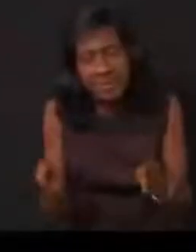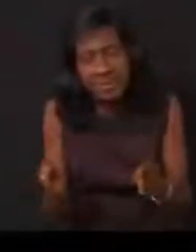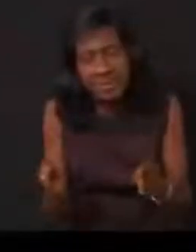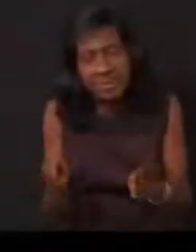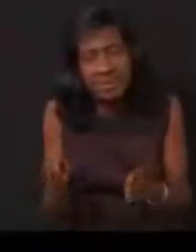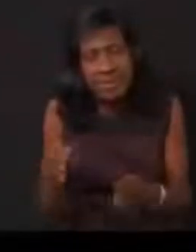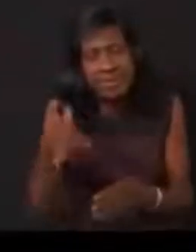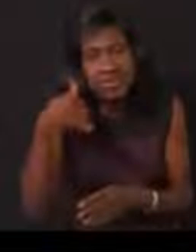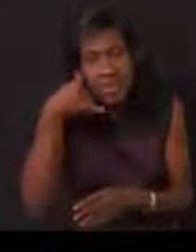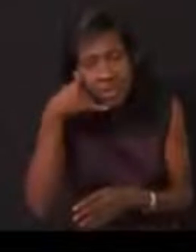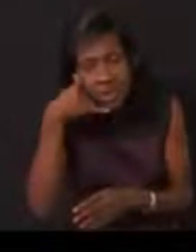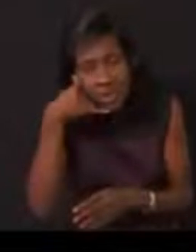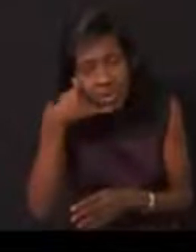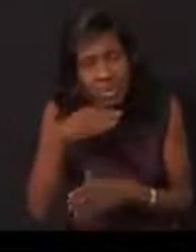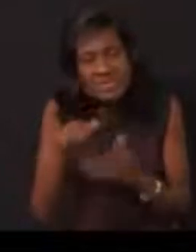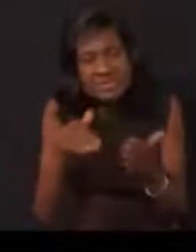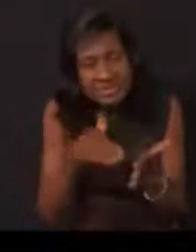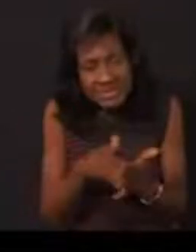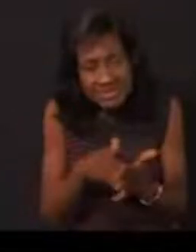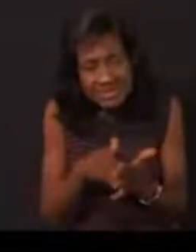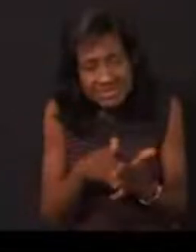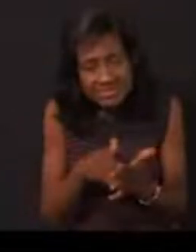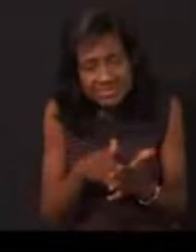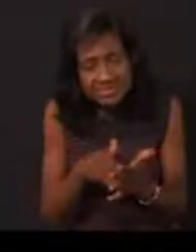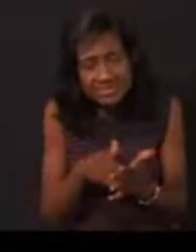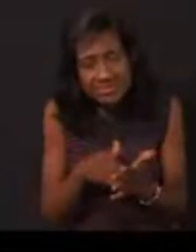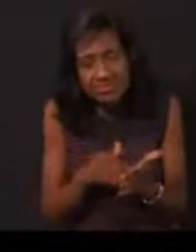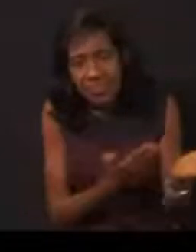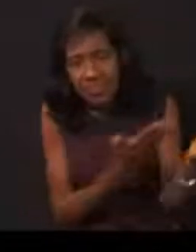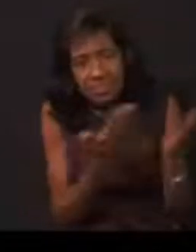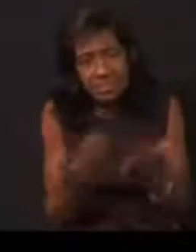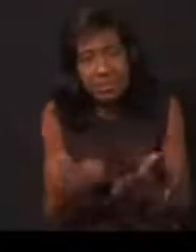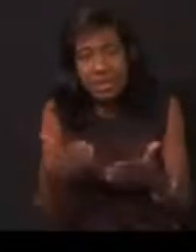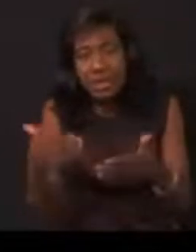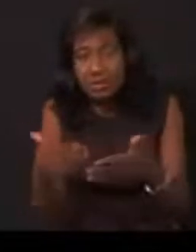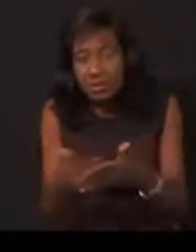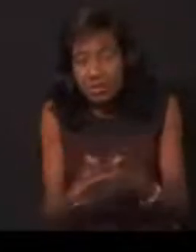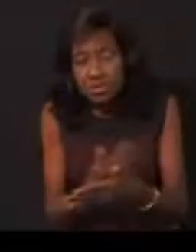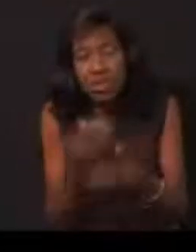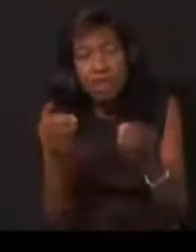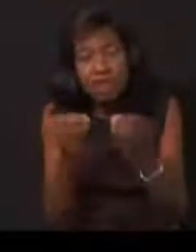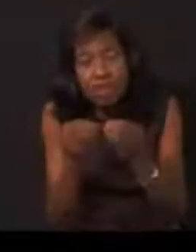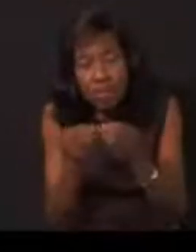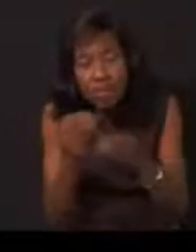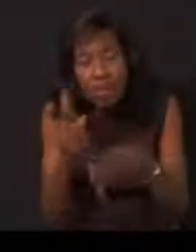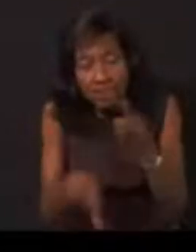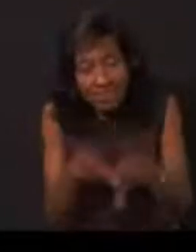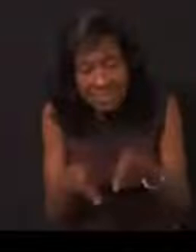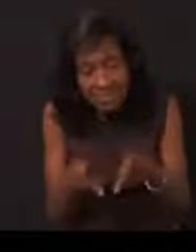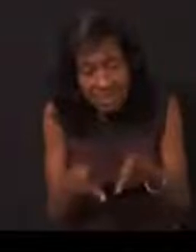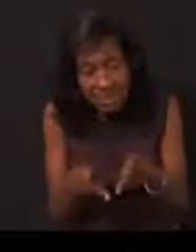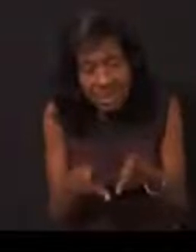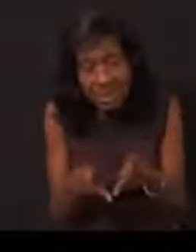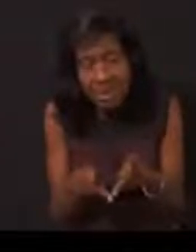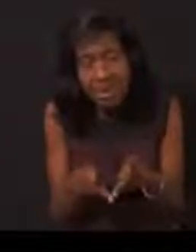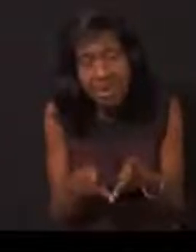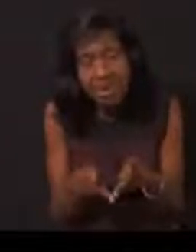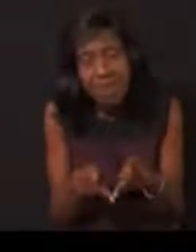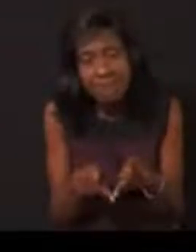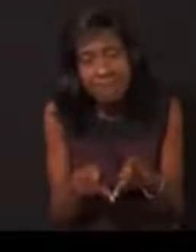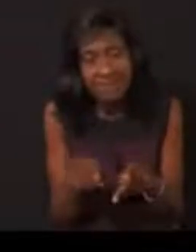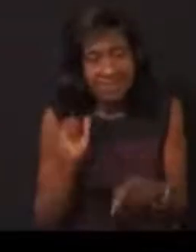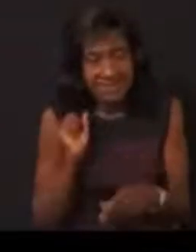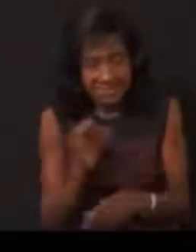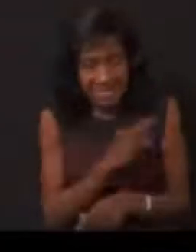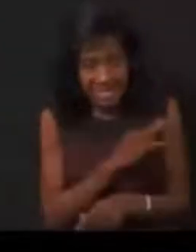increased demands on the flu hotline, we are bringing on new team members in public health, including clinical and non-clinical